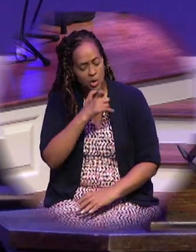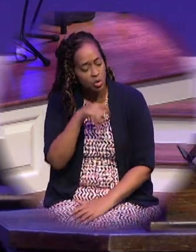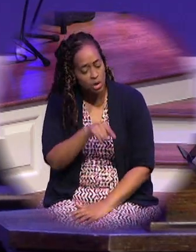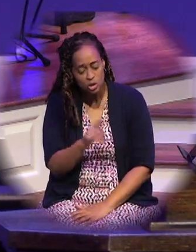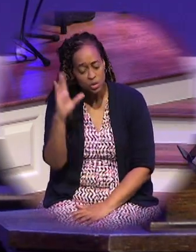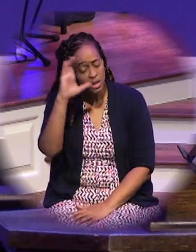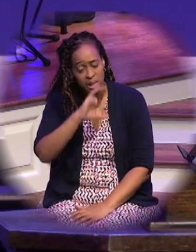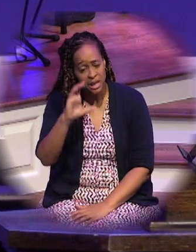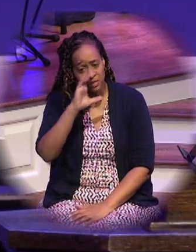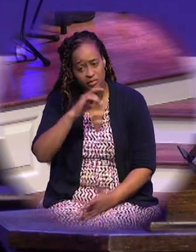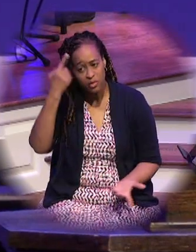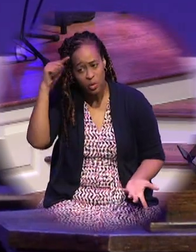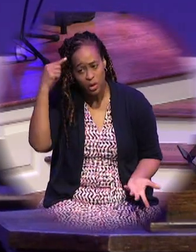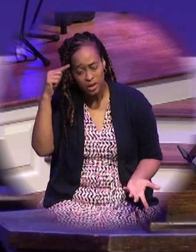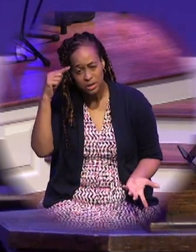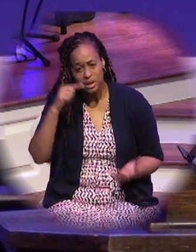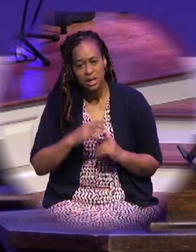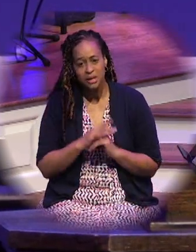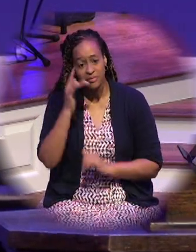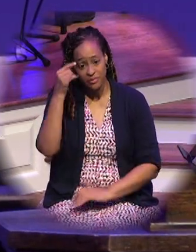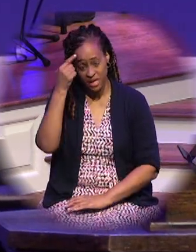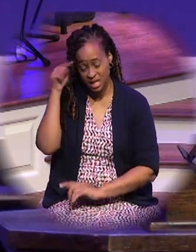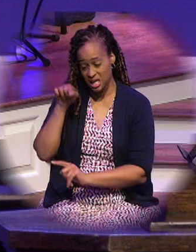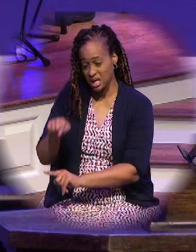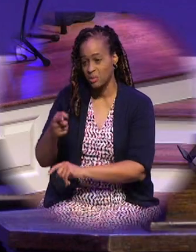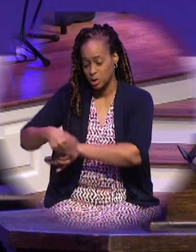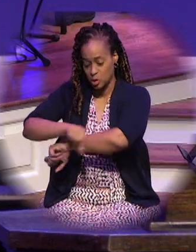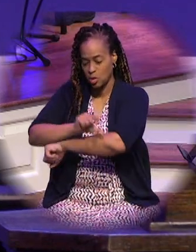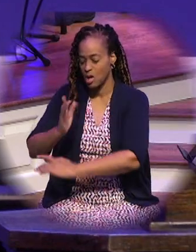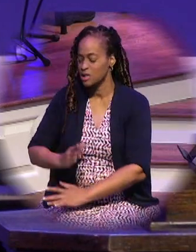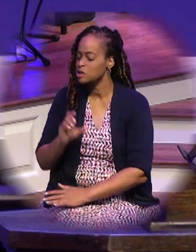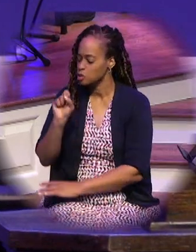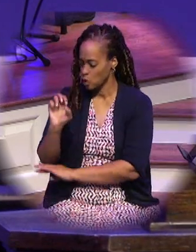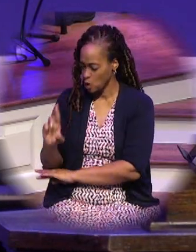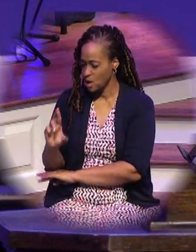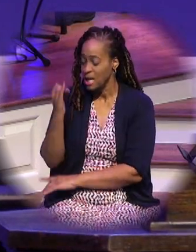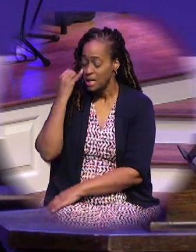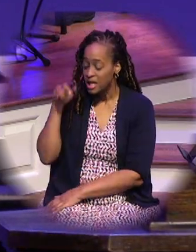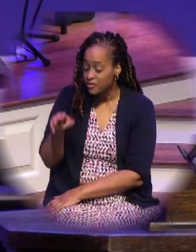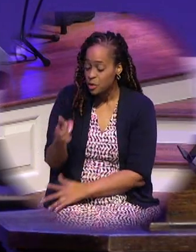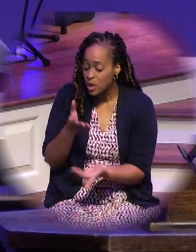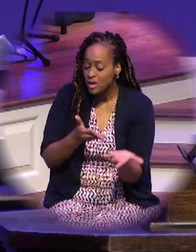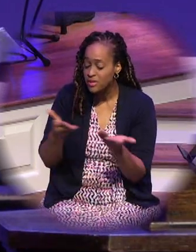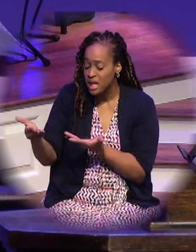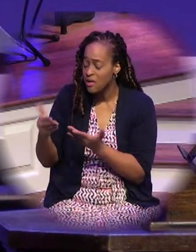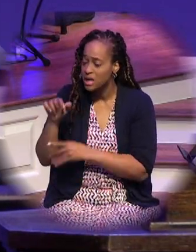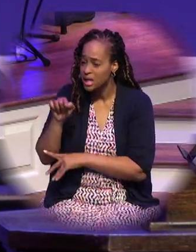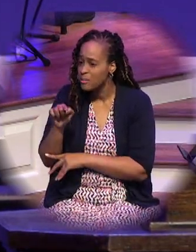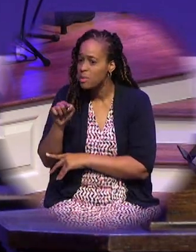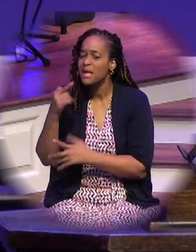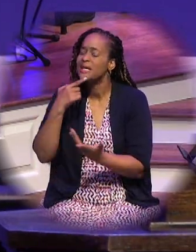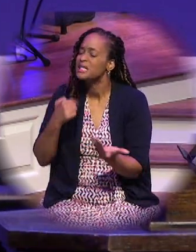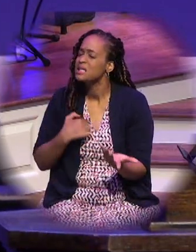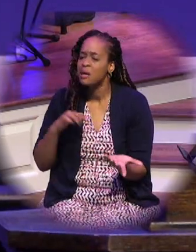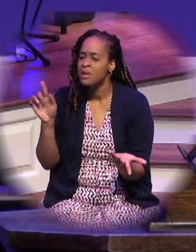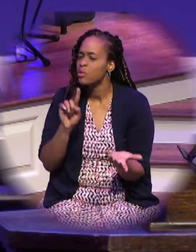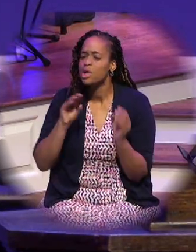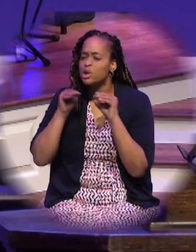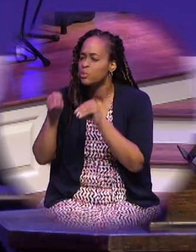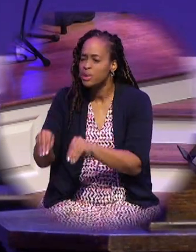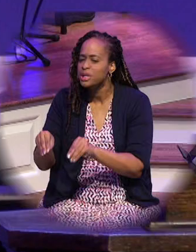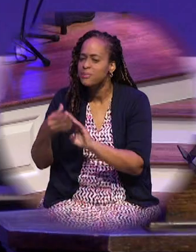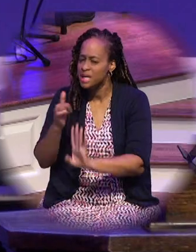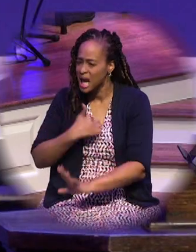that you are looking for? Thinking it was the gardener, she said, sir, if you have carried him away, tell me where you have put him